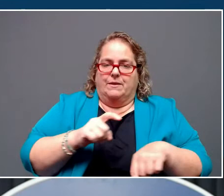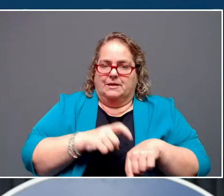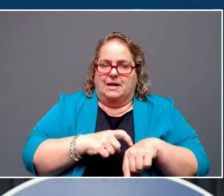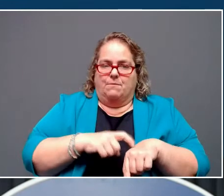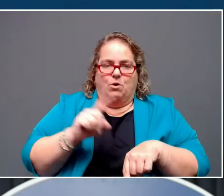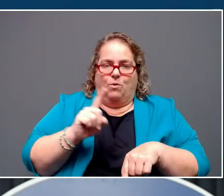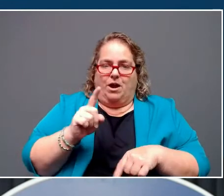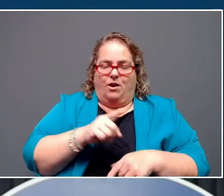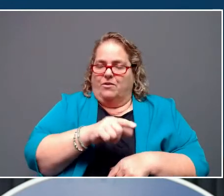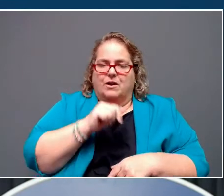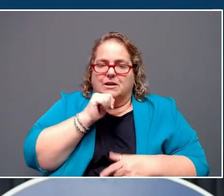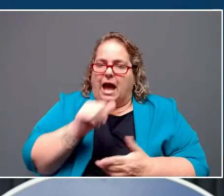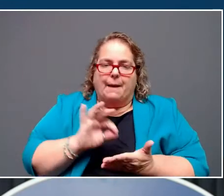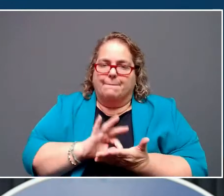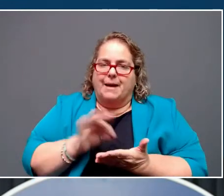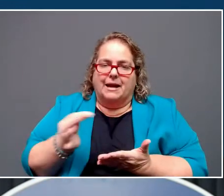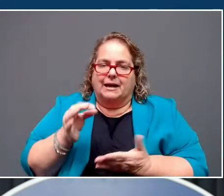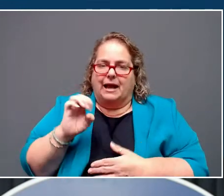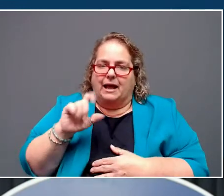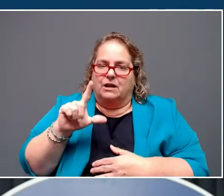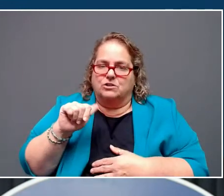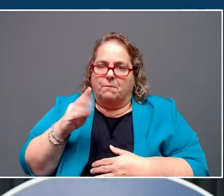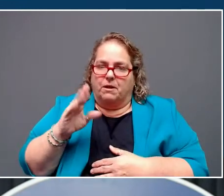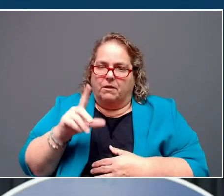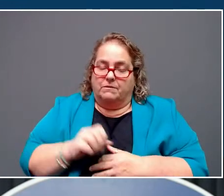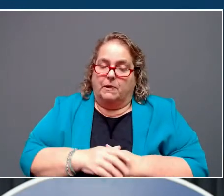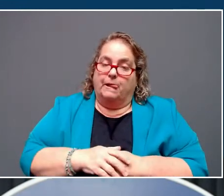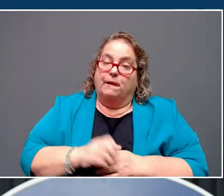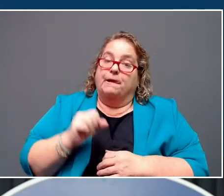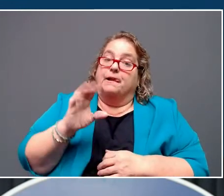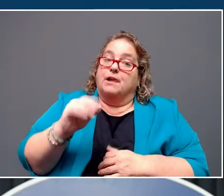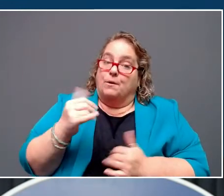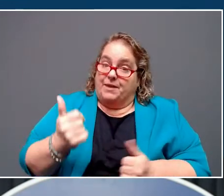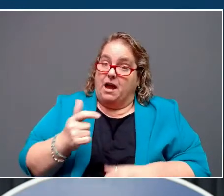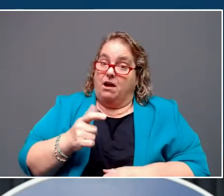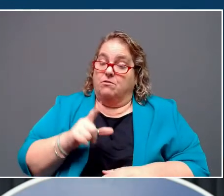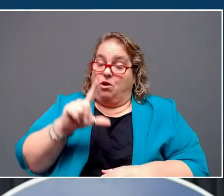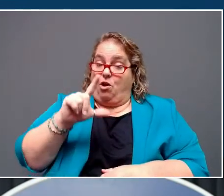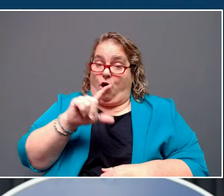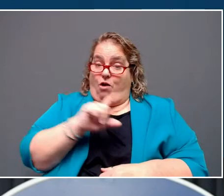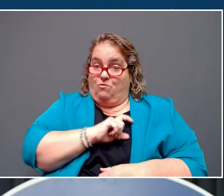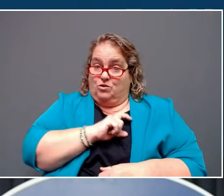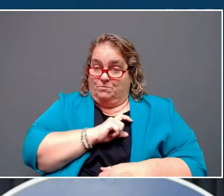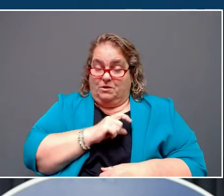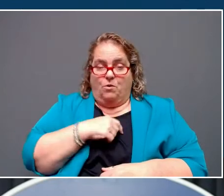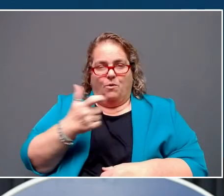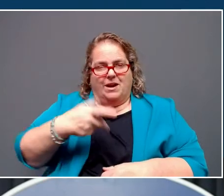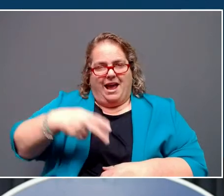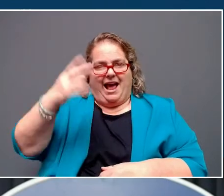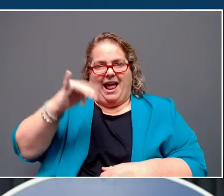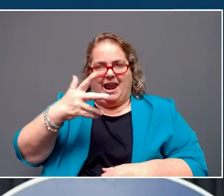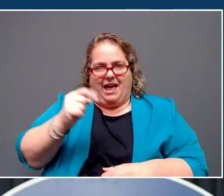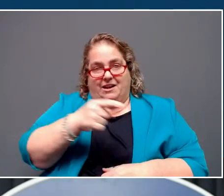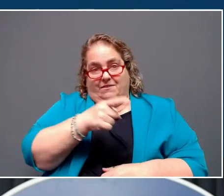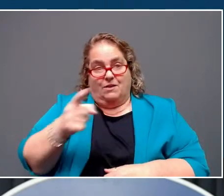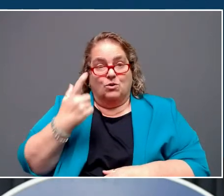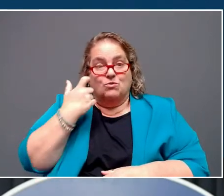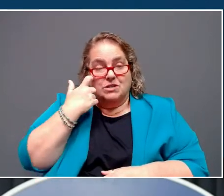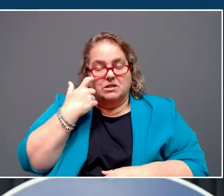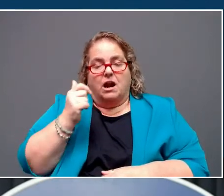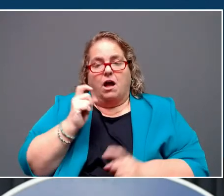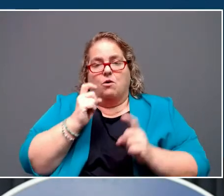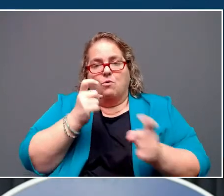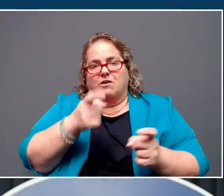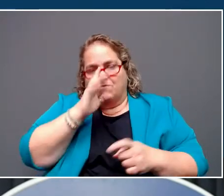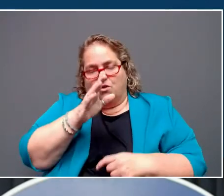eligible. So, speaking of law enforcement, I want to highlight a few of our troopers and officers who were recently awarded for their heroism and dedication